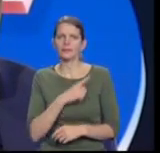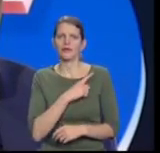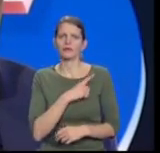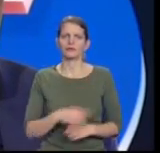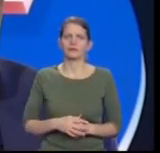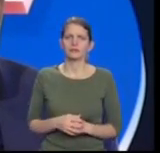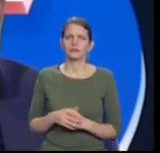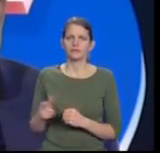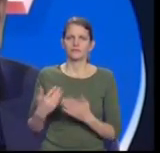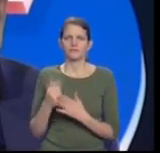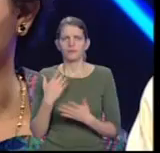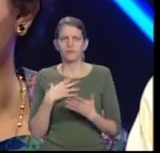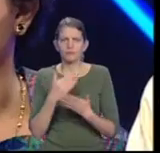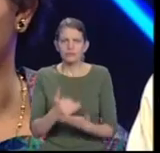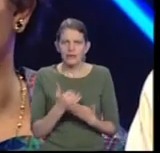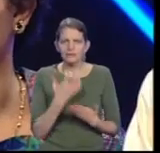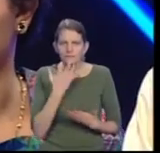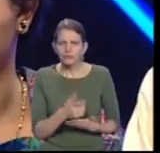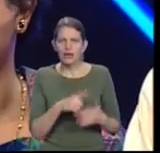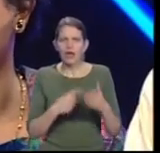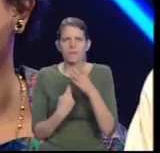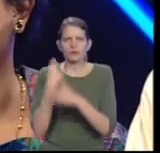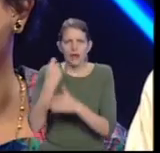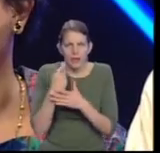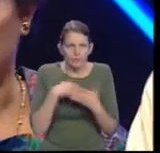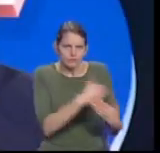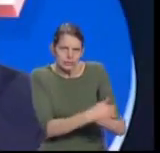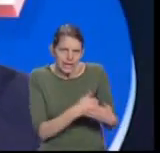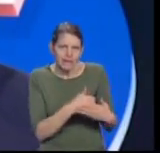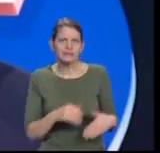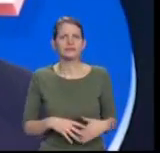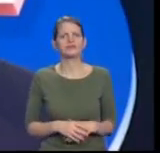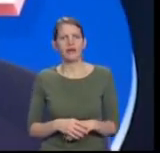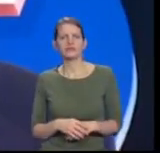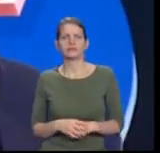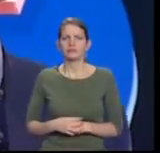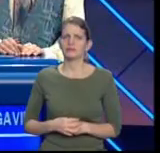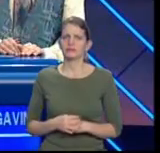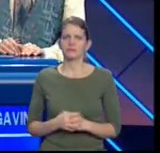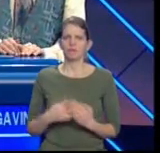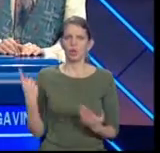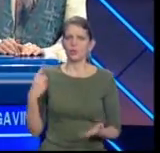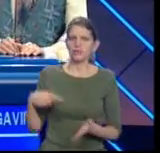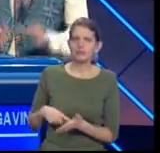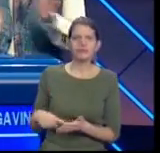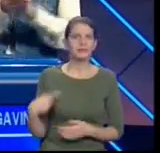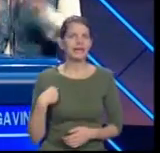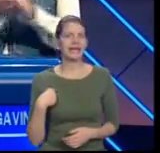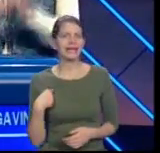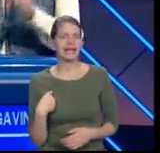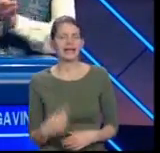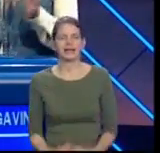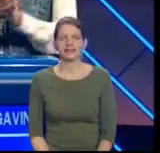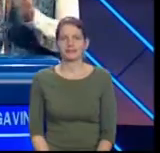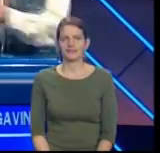they have to be protective. You know, they like an umbrella. They like to protect their own. Right. So who is it? It's me. Oh! And then Gloria and